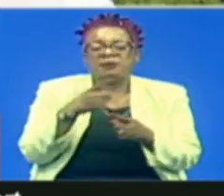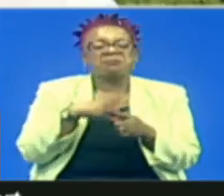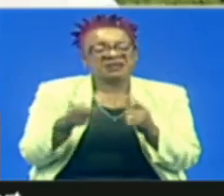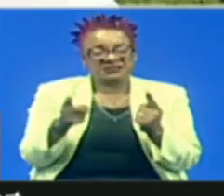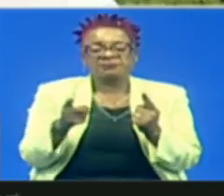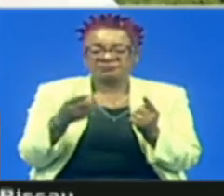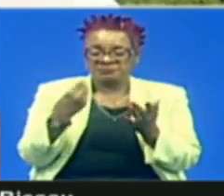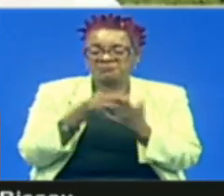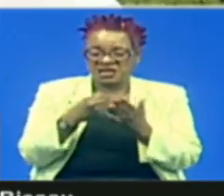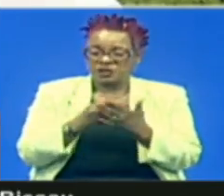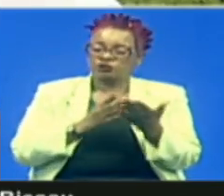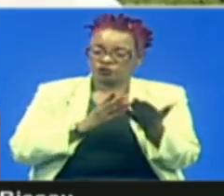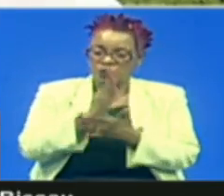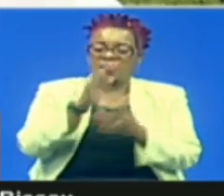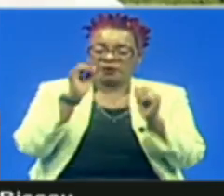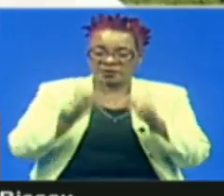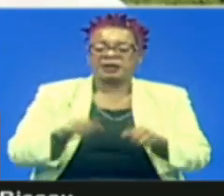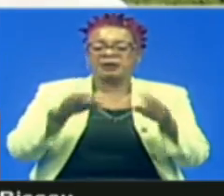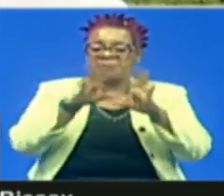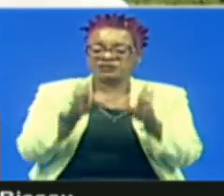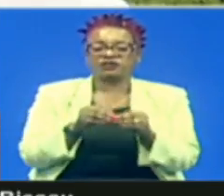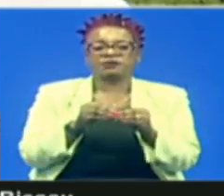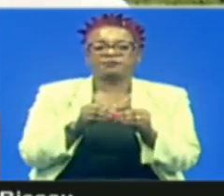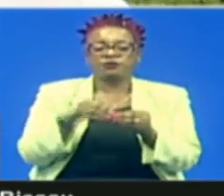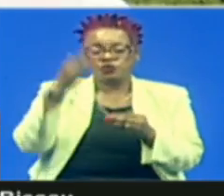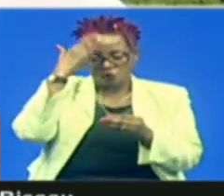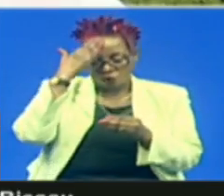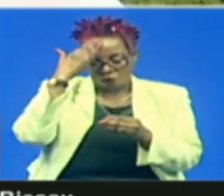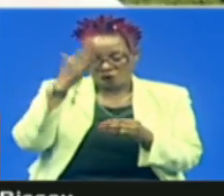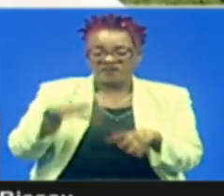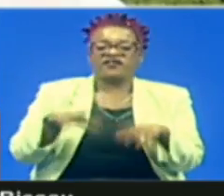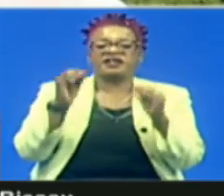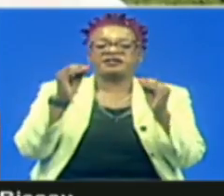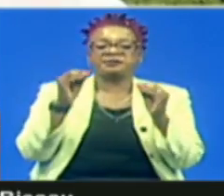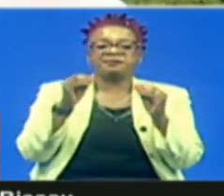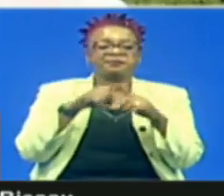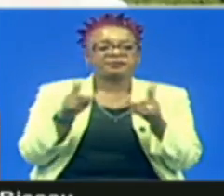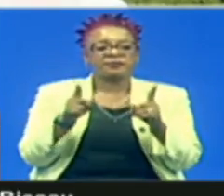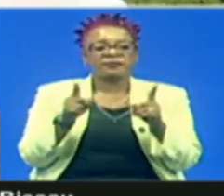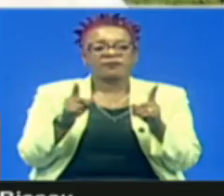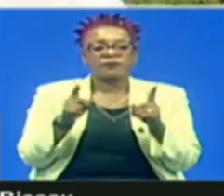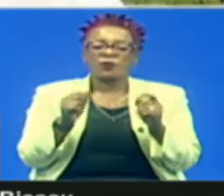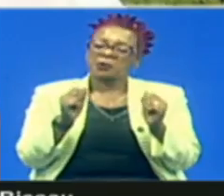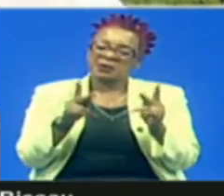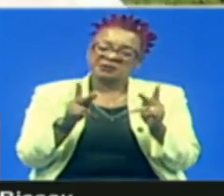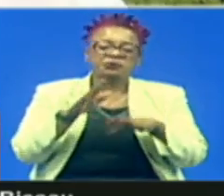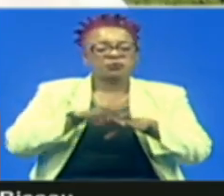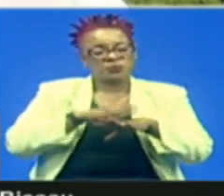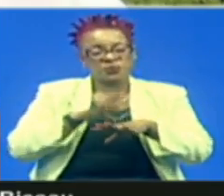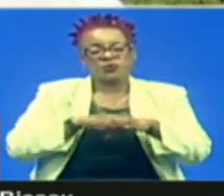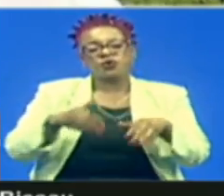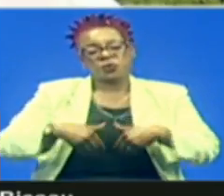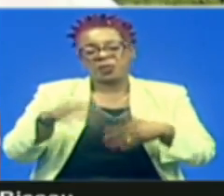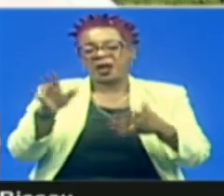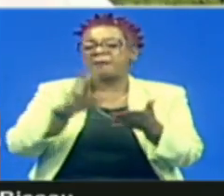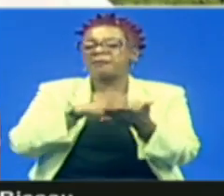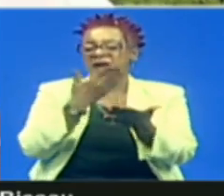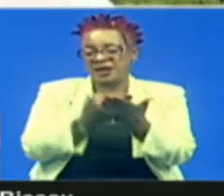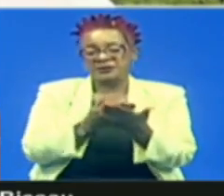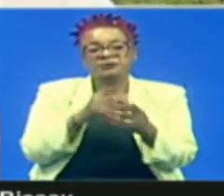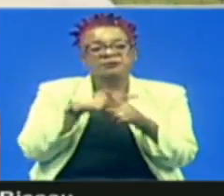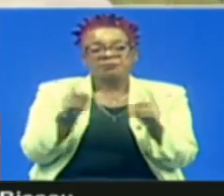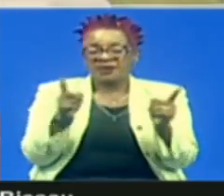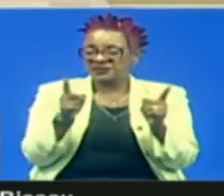ambayo utaweza budgetia. Unajua ni utaipata lini. Na, okay, ni vizuri vijana wa apply, lakini mtu asikuwe na that